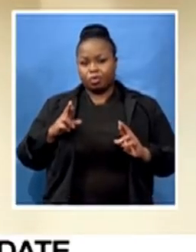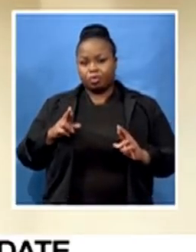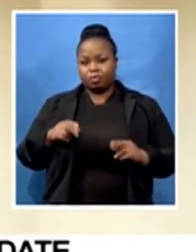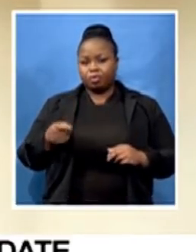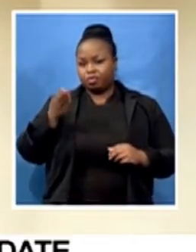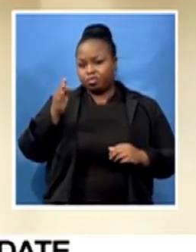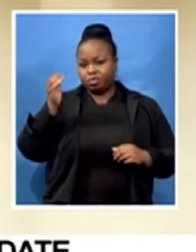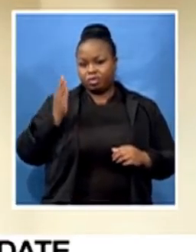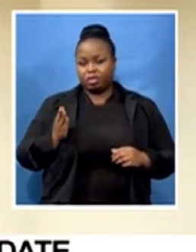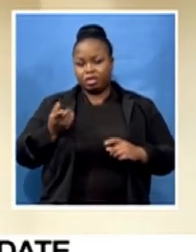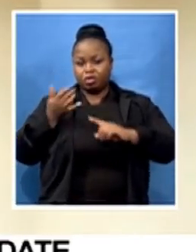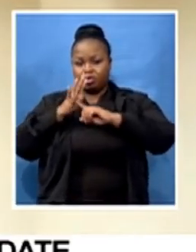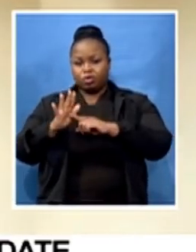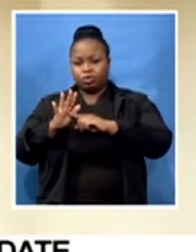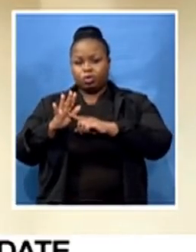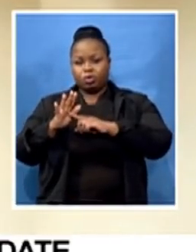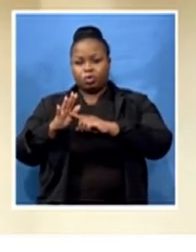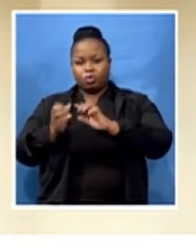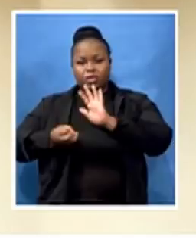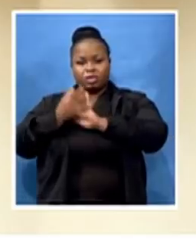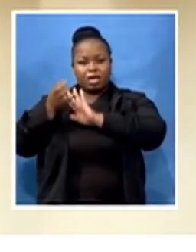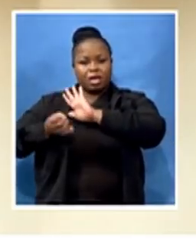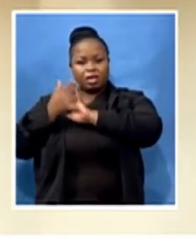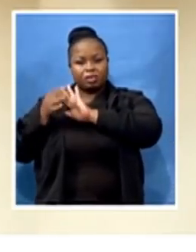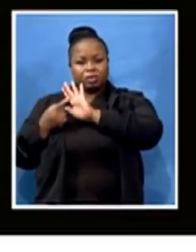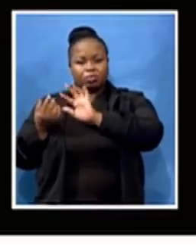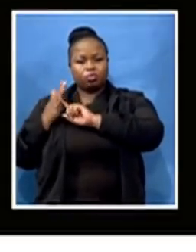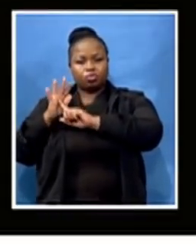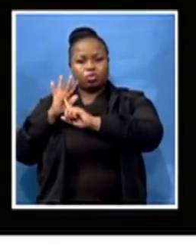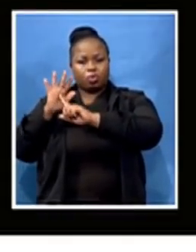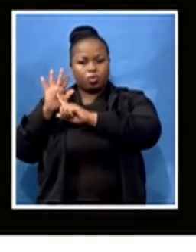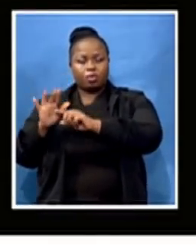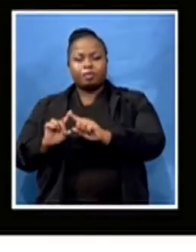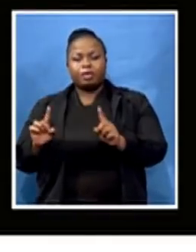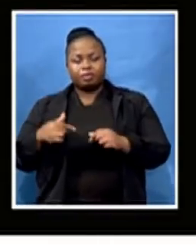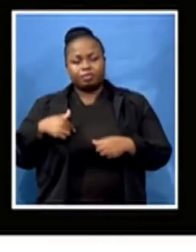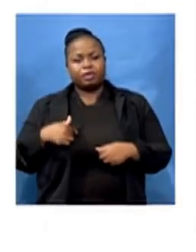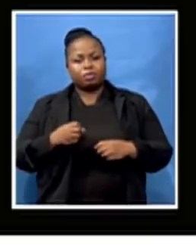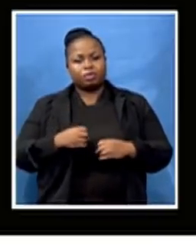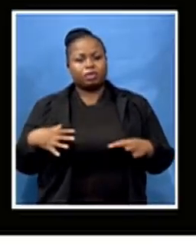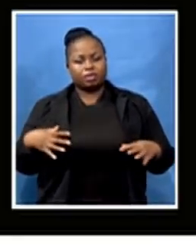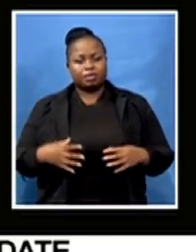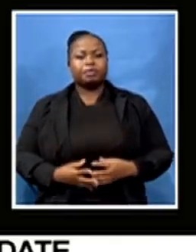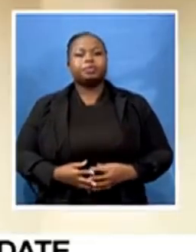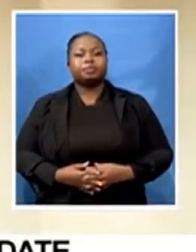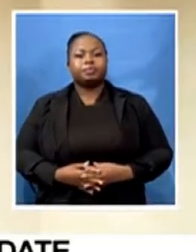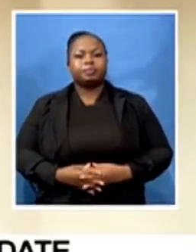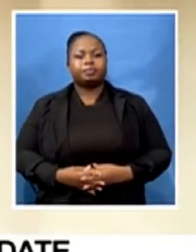sent to you, but I will start whilst they are fixing the slides. Just to say that